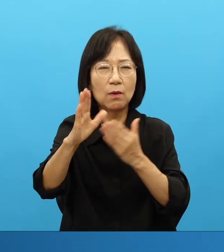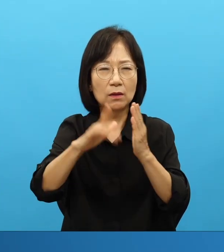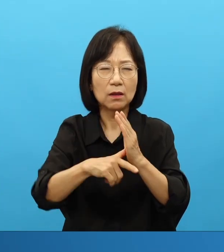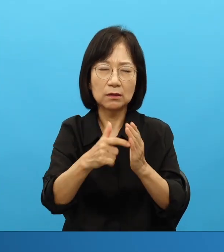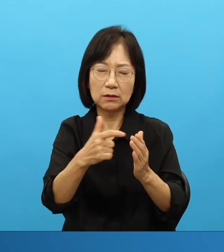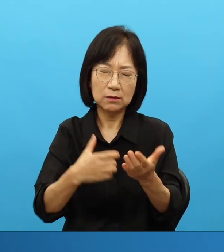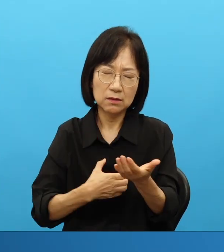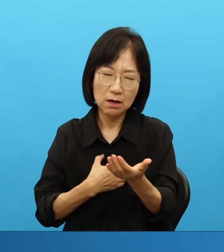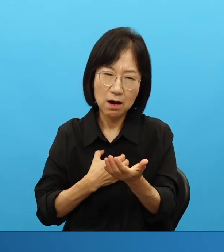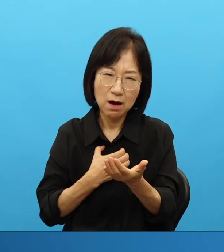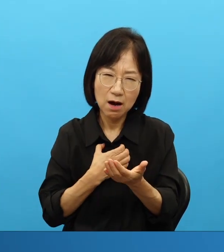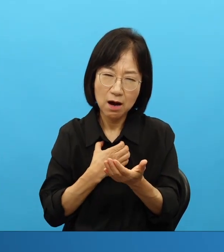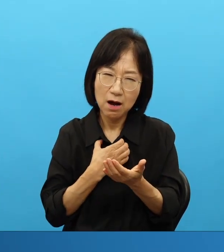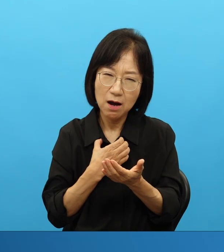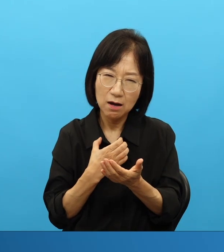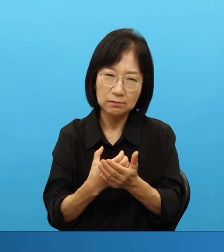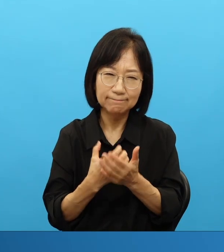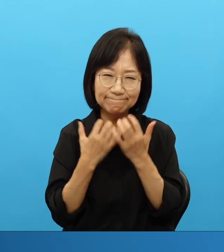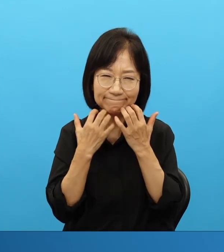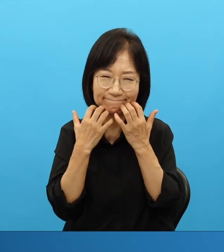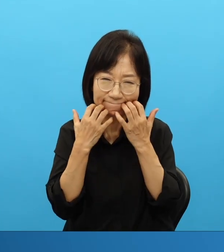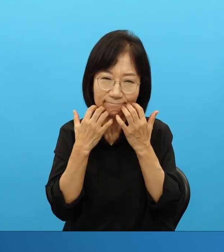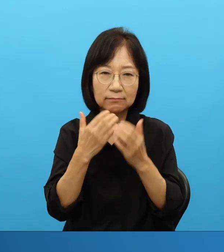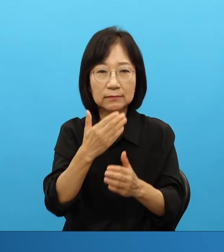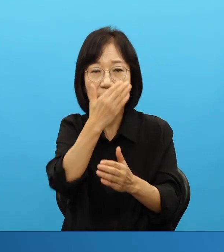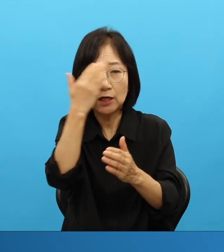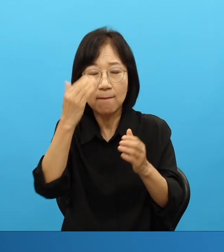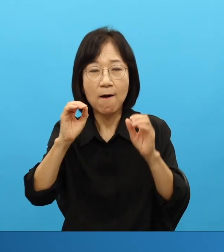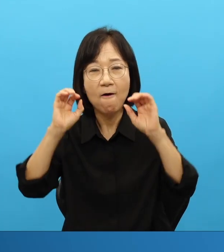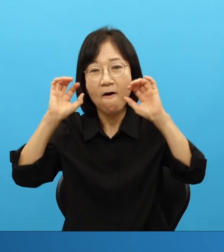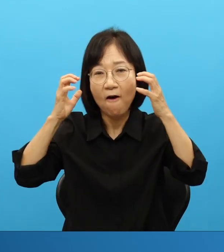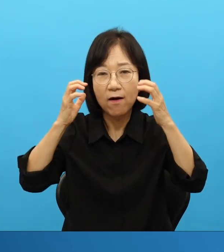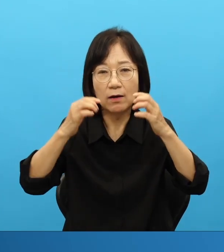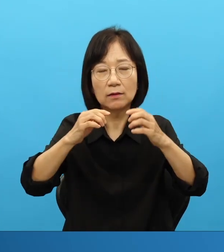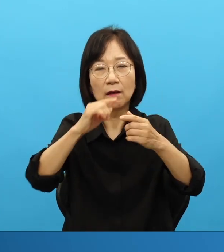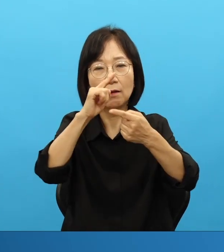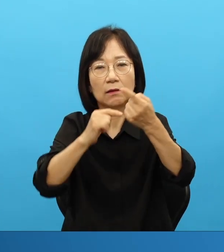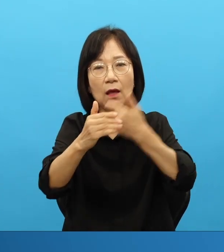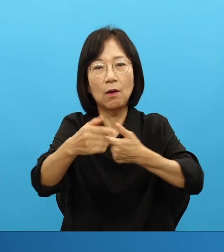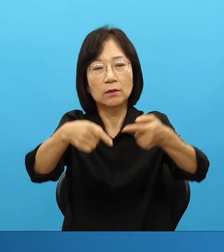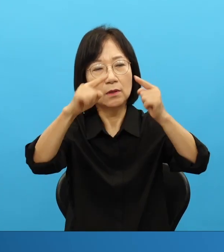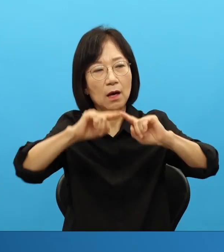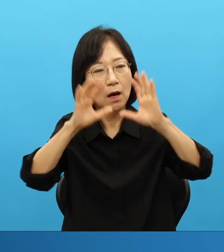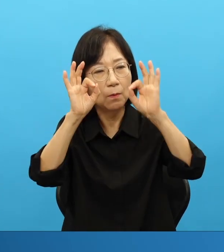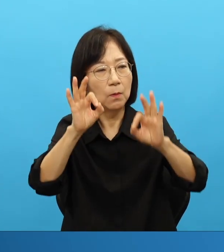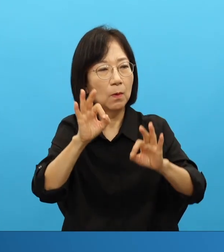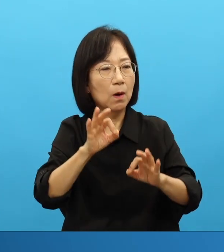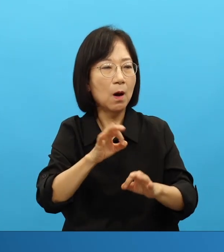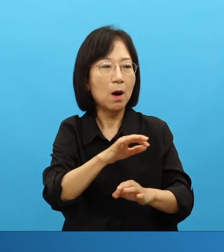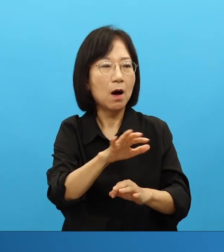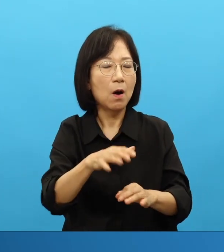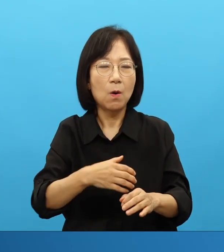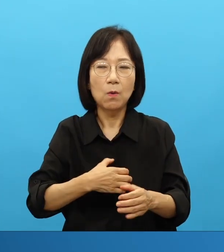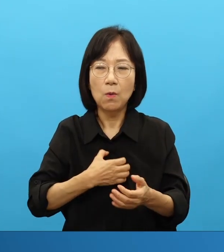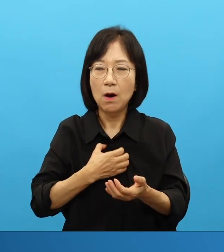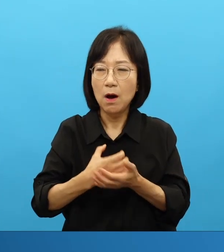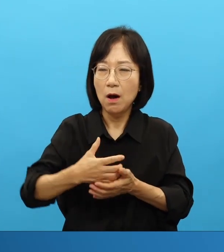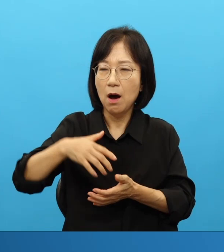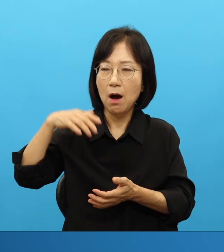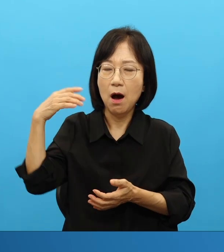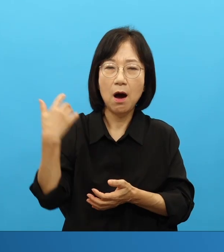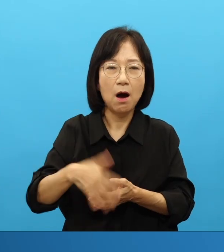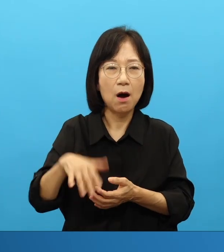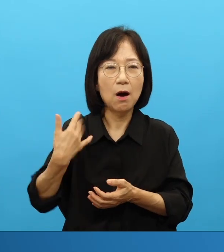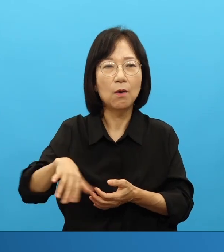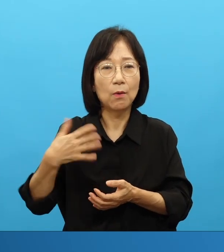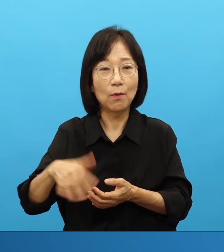is truly a moving, watching all the young children participating in this conference.